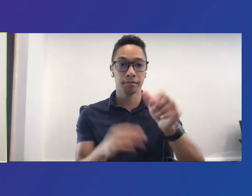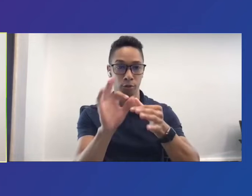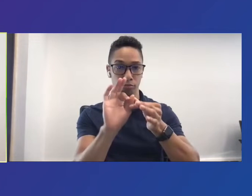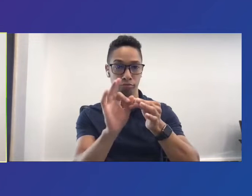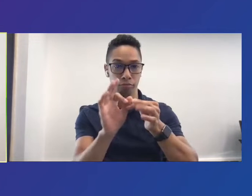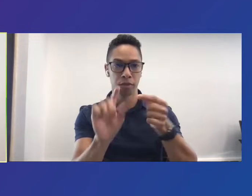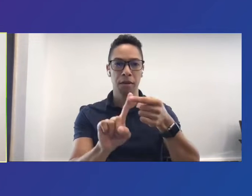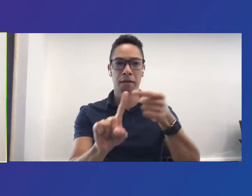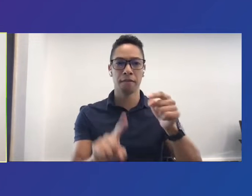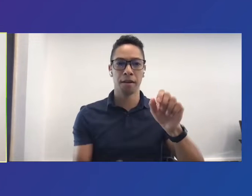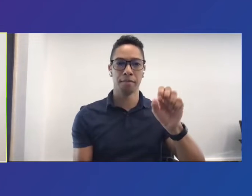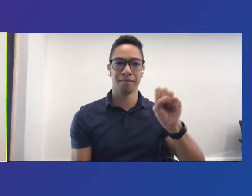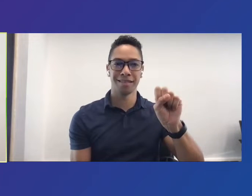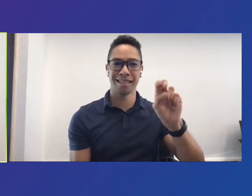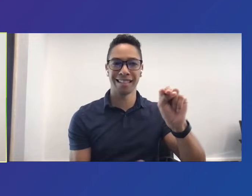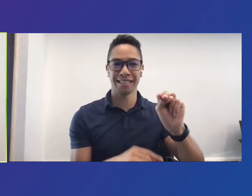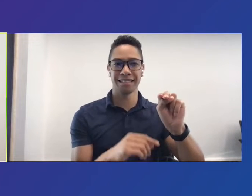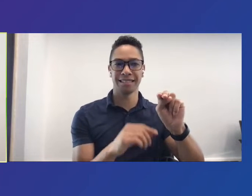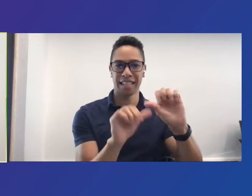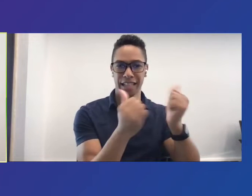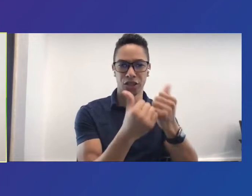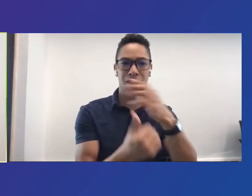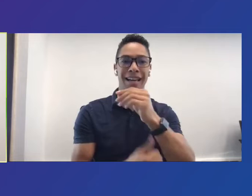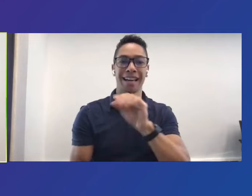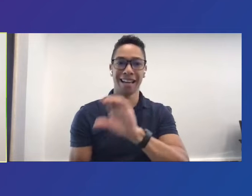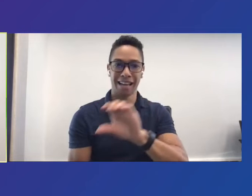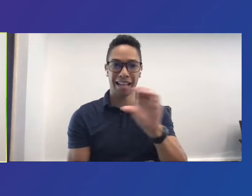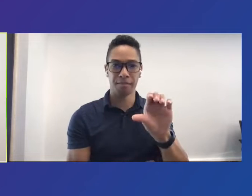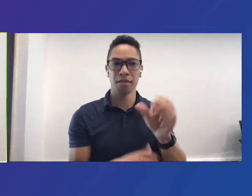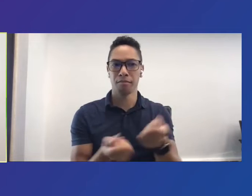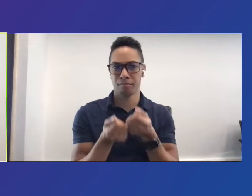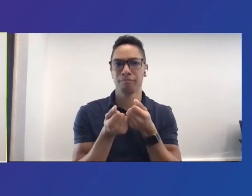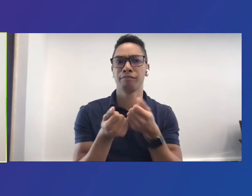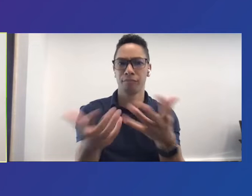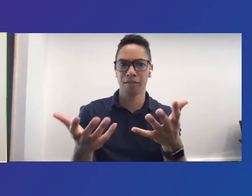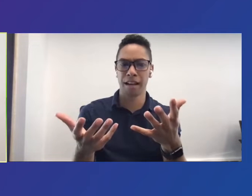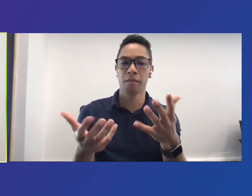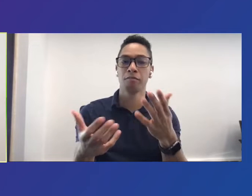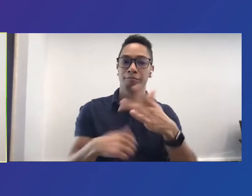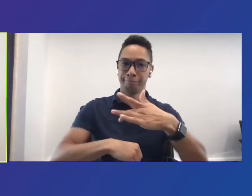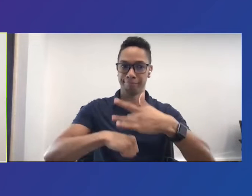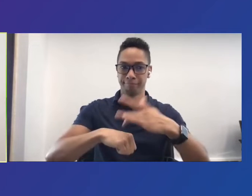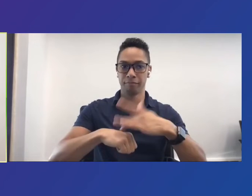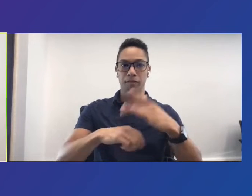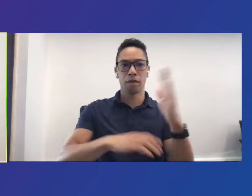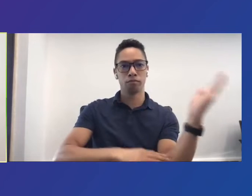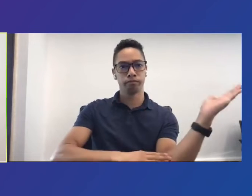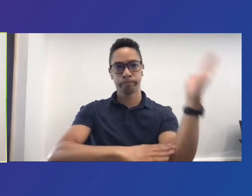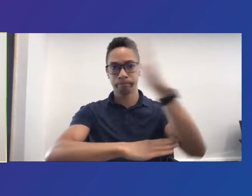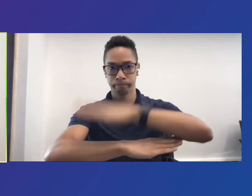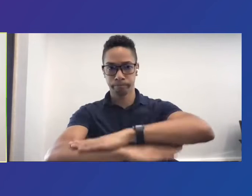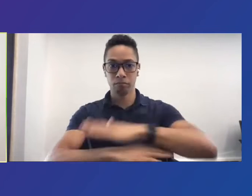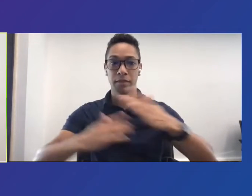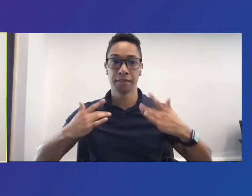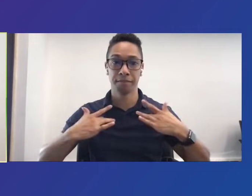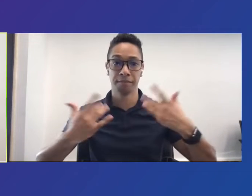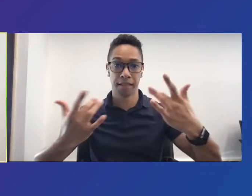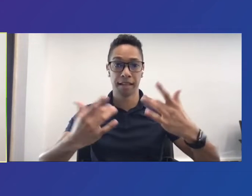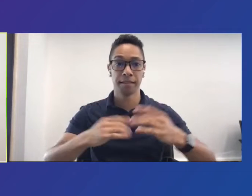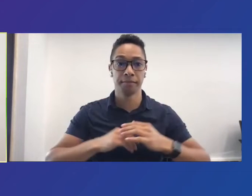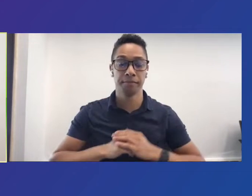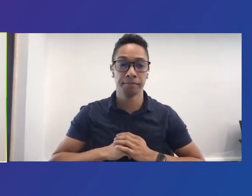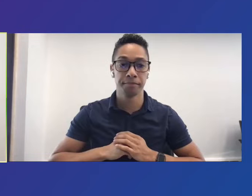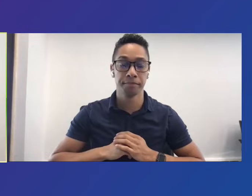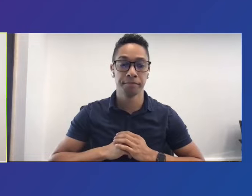and closed captioning services provided by the Viscardi Center will be available throughout the session.